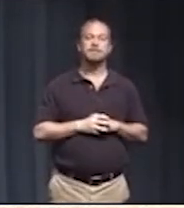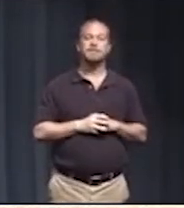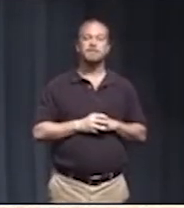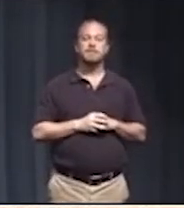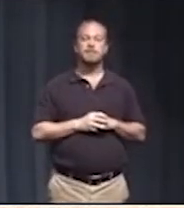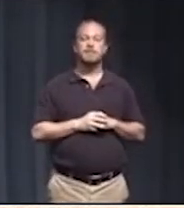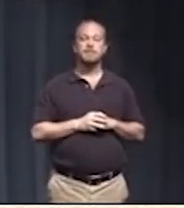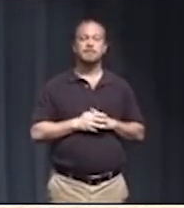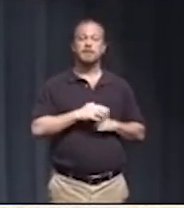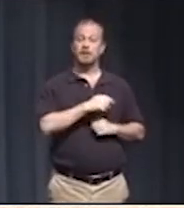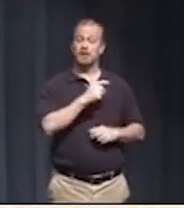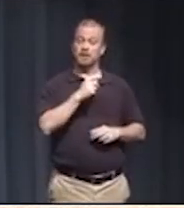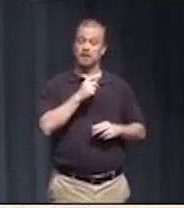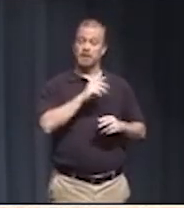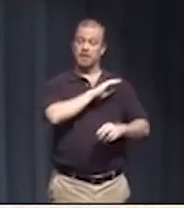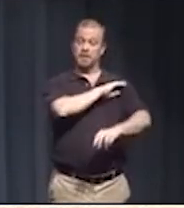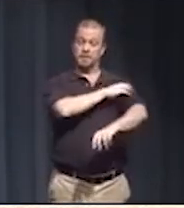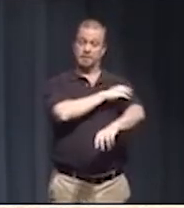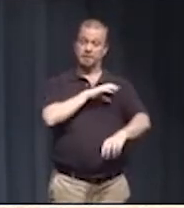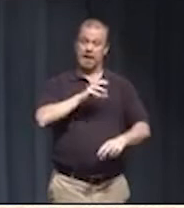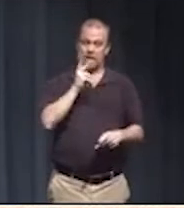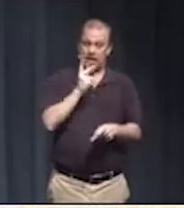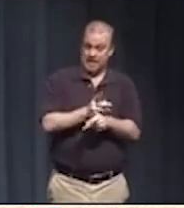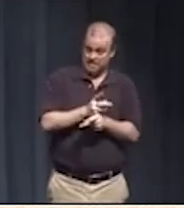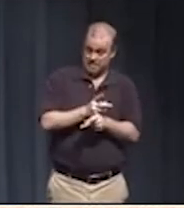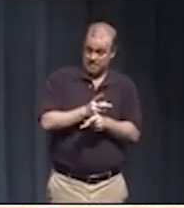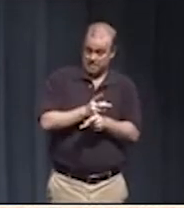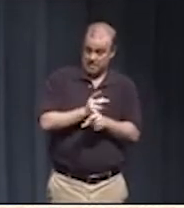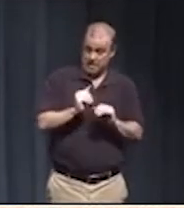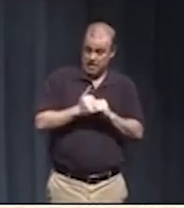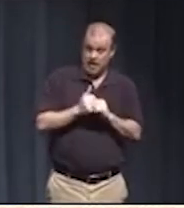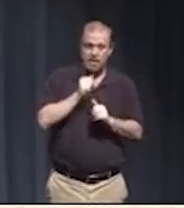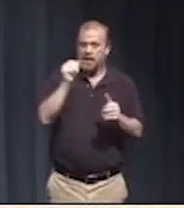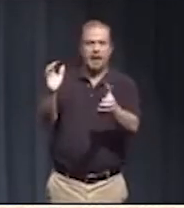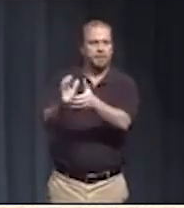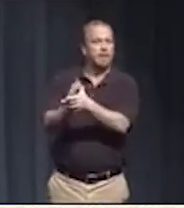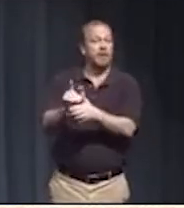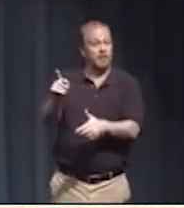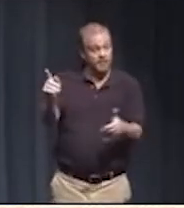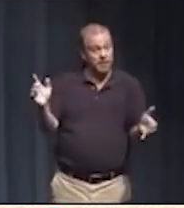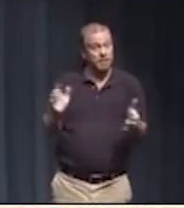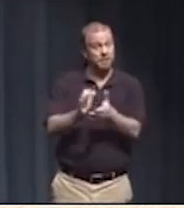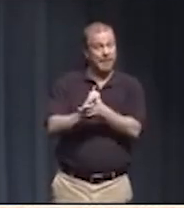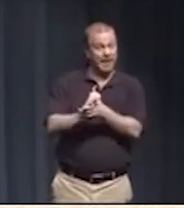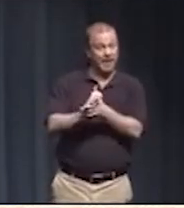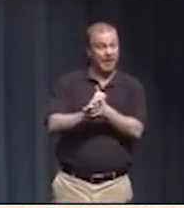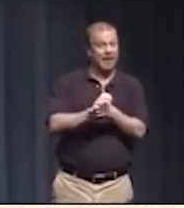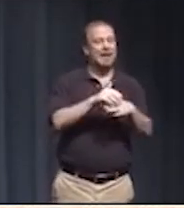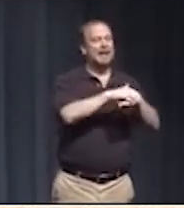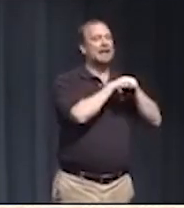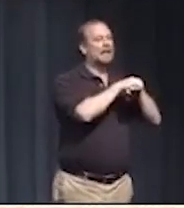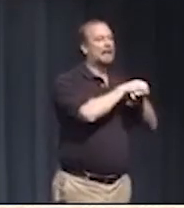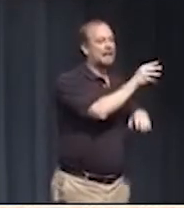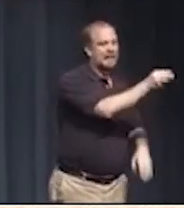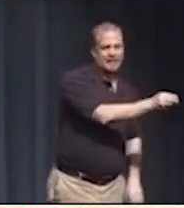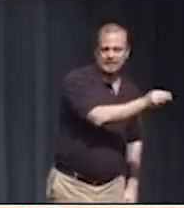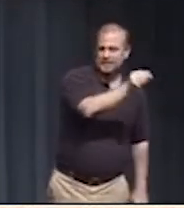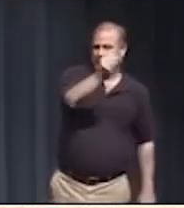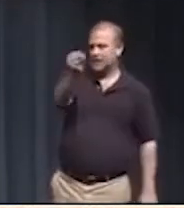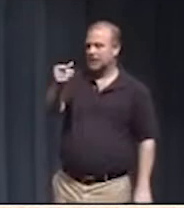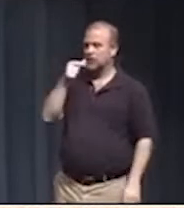maintained power by refusing to marry. Had she married, she would have surrendered the reins of England to whoever her consort